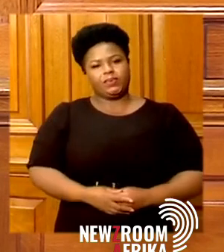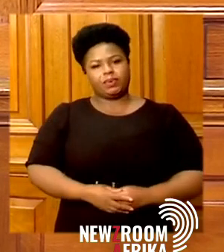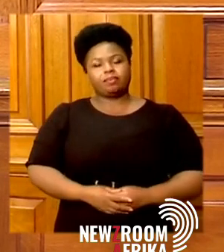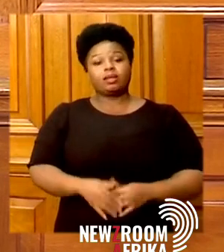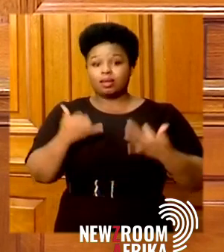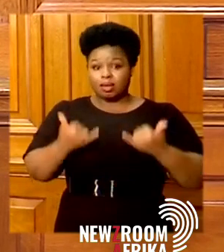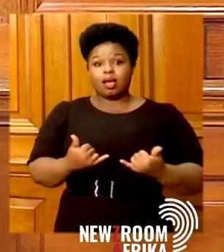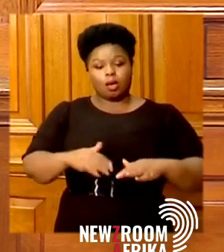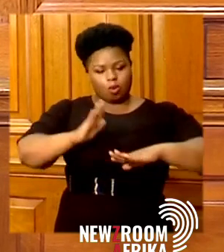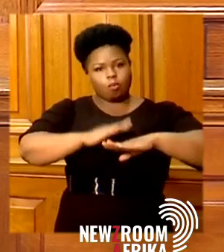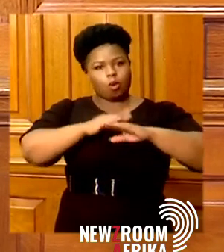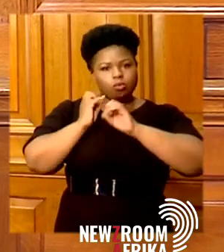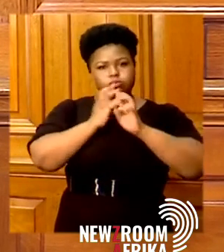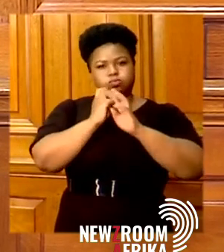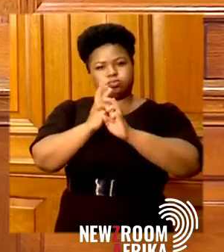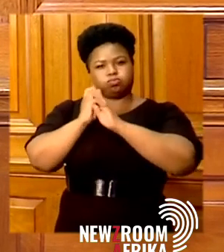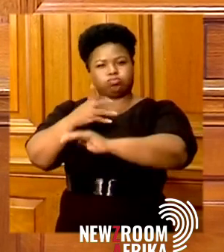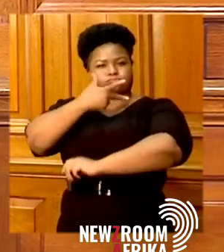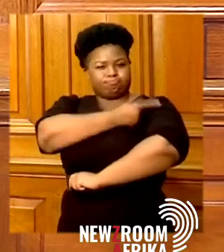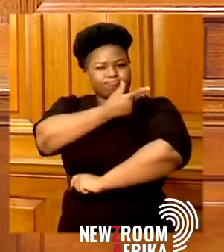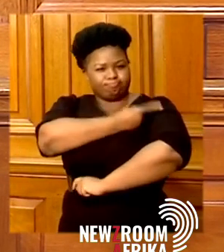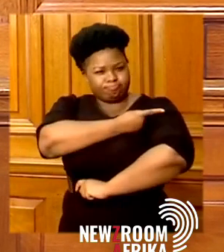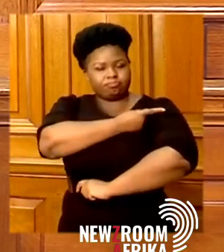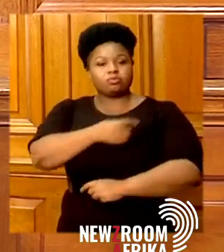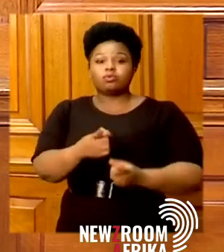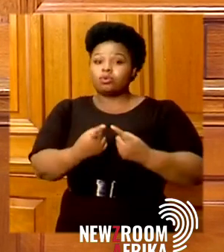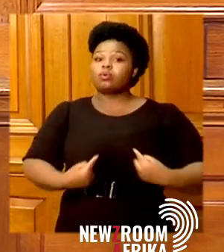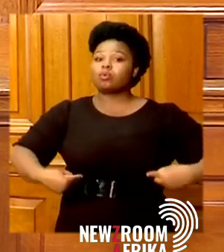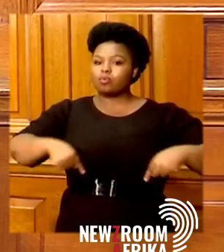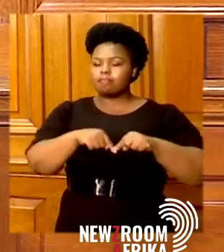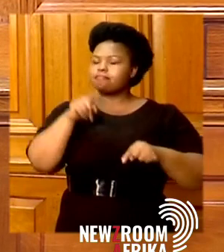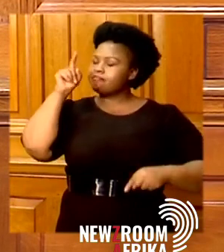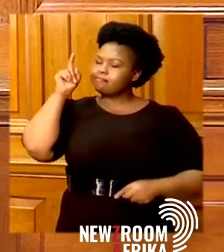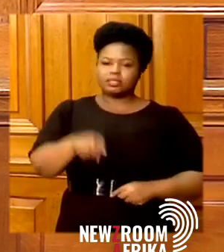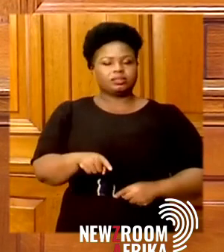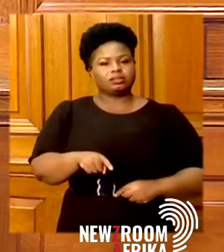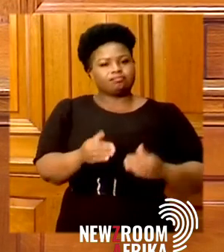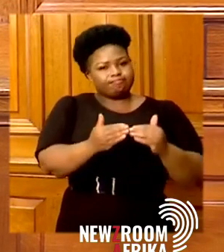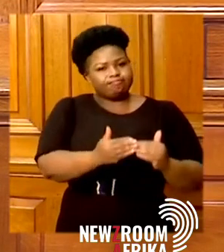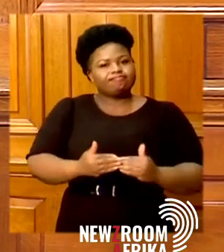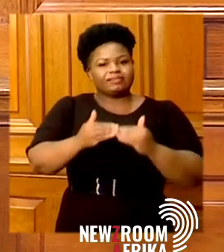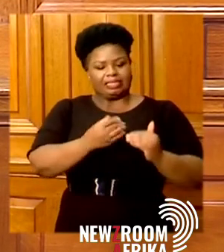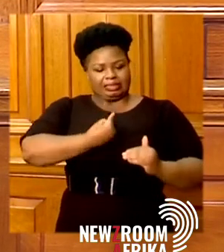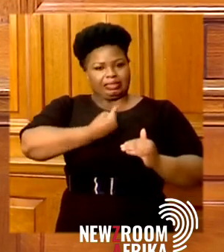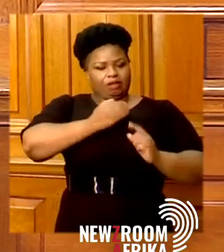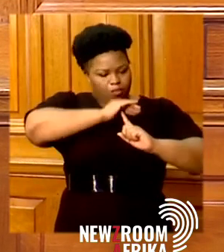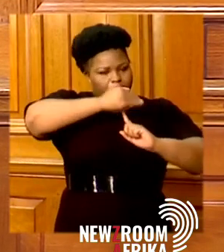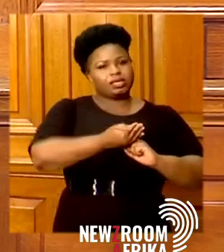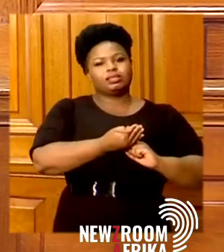momentum and pace, we must continue to exercise extreme caution to protect ourselves and